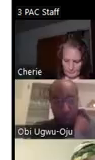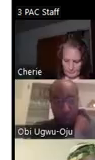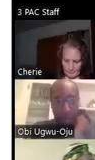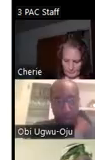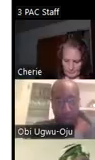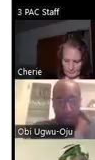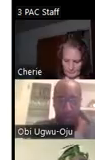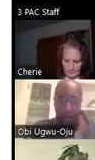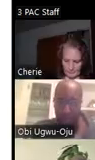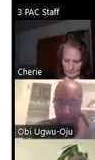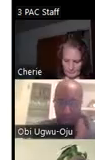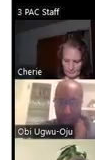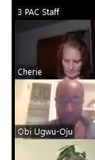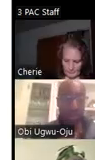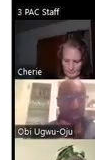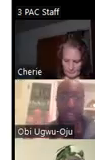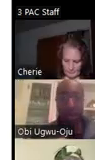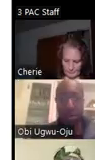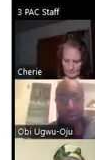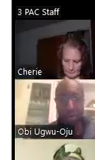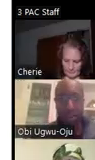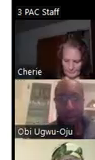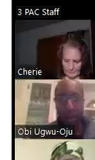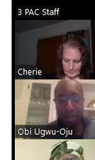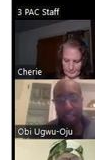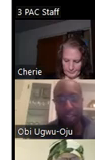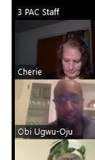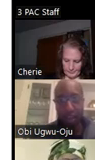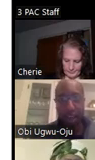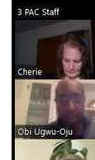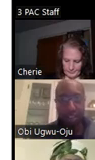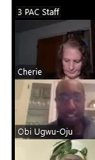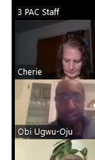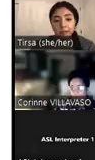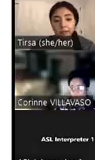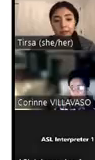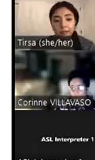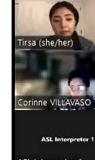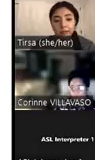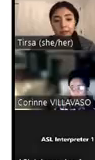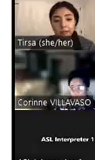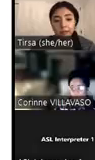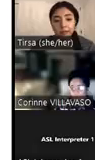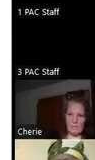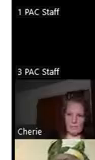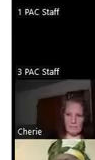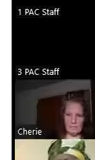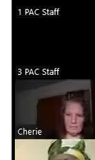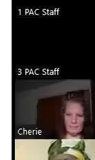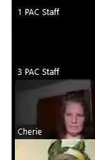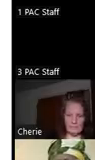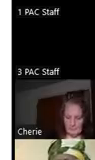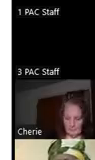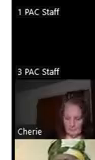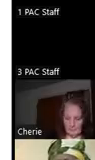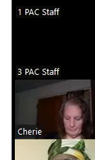our group is probably going to be somewhere around there. I was just using it as my own thoughts and after discussions with a couple other people. Thank